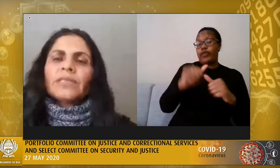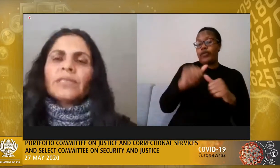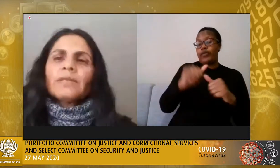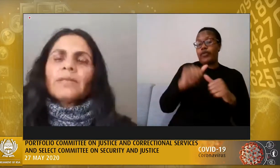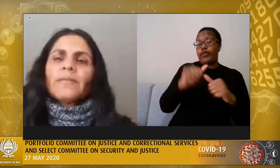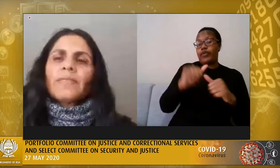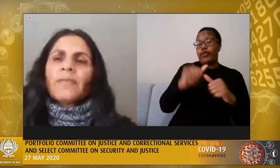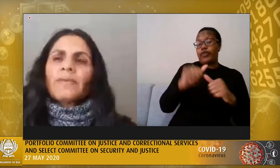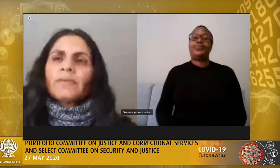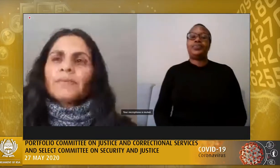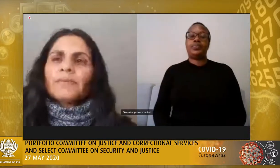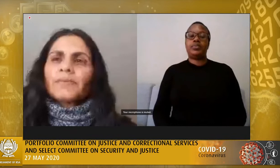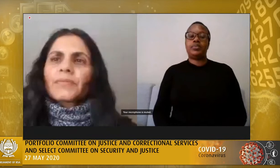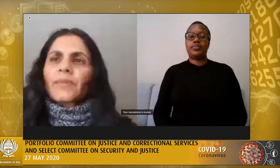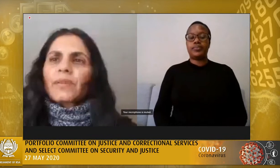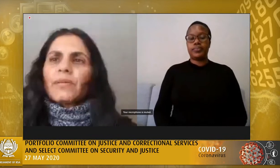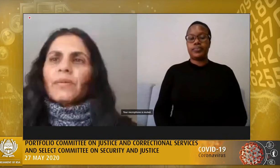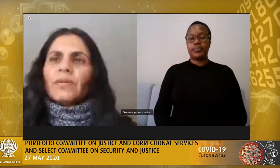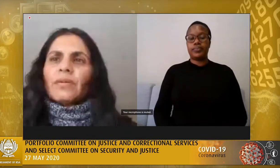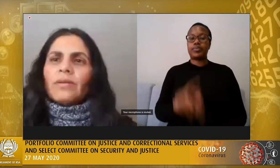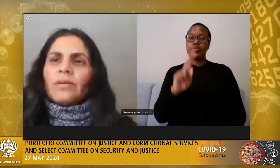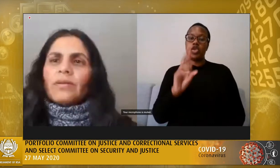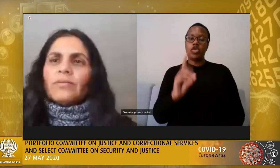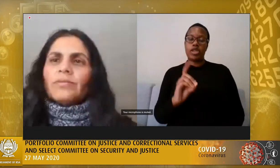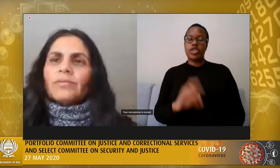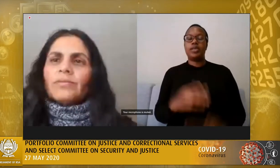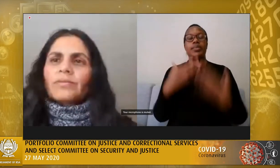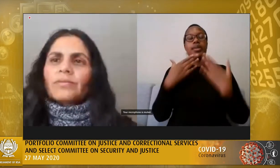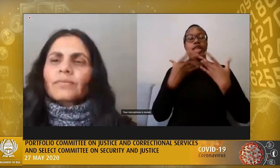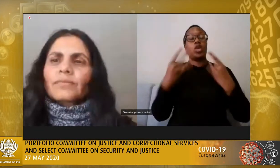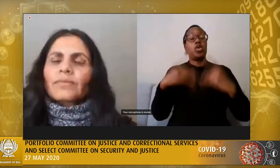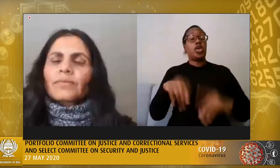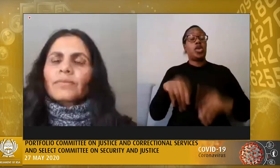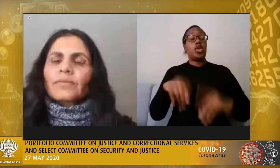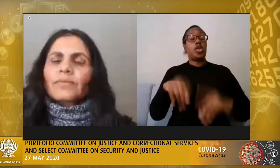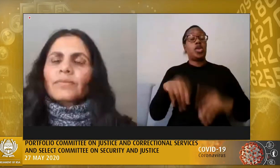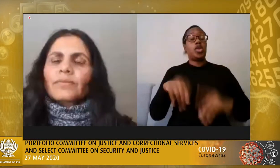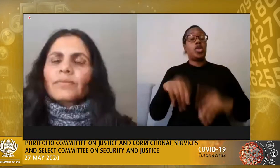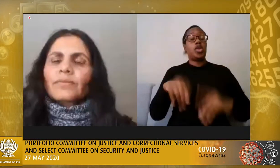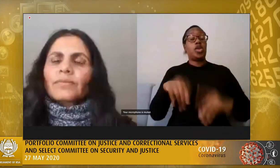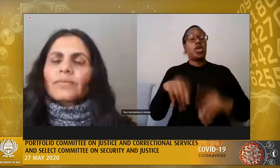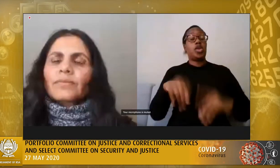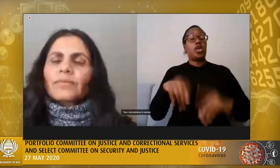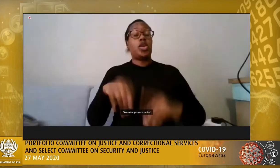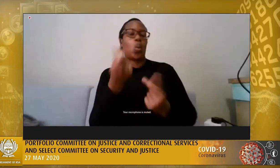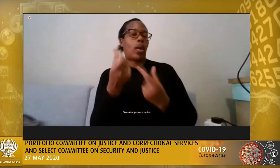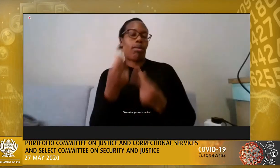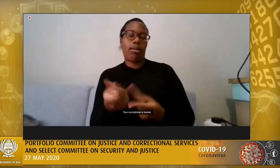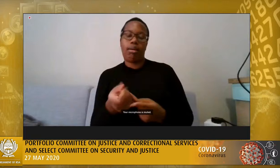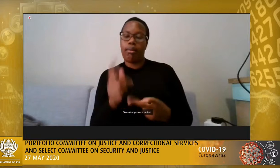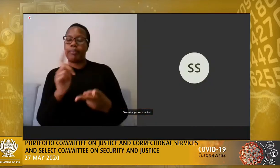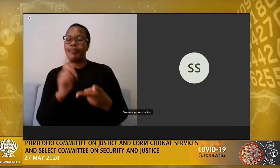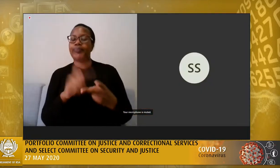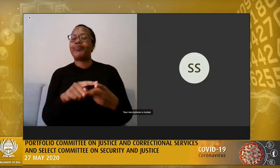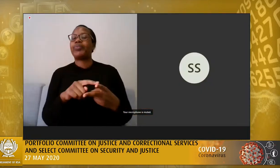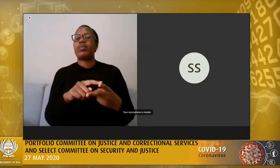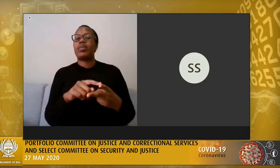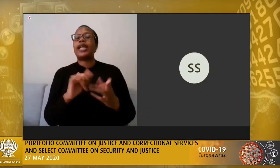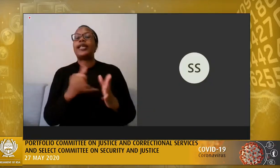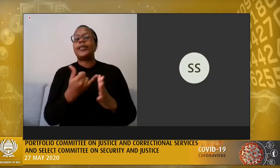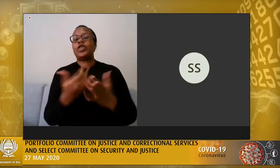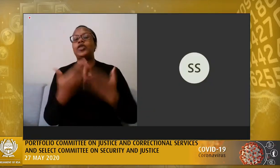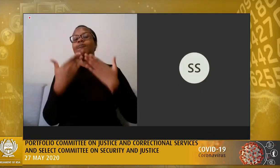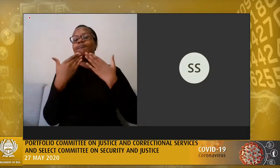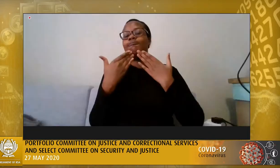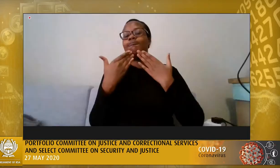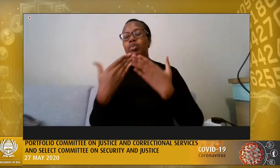Thank you, Chair. Yes, Chair, I'm here. It's just two quick ones. Just to appreciate the response